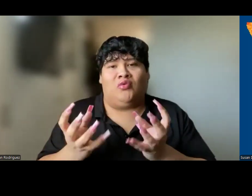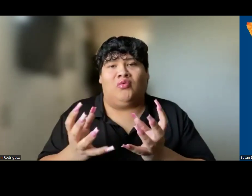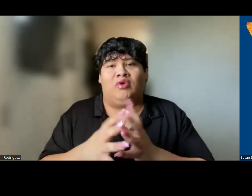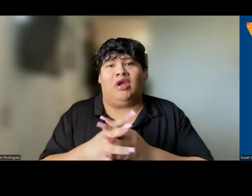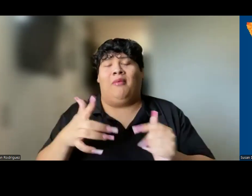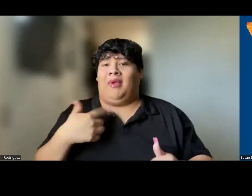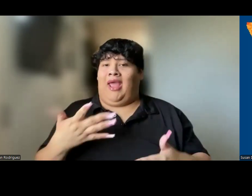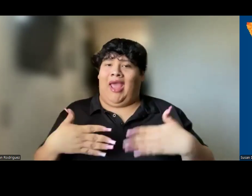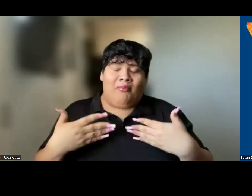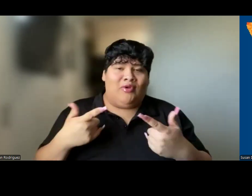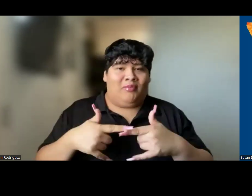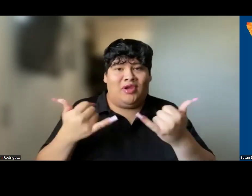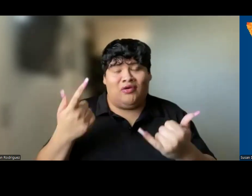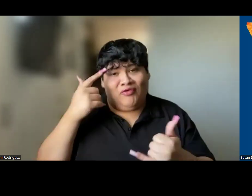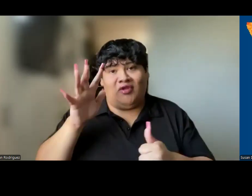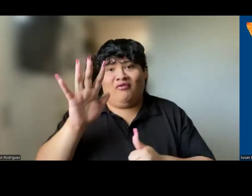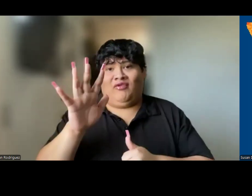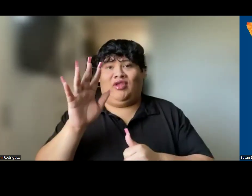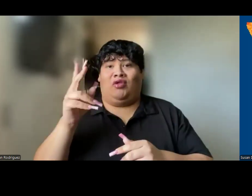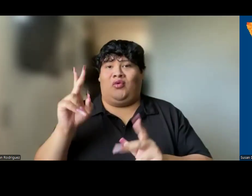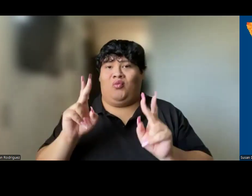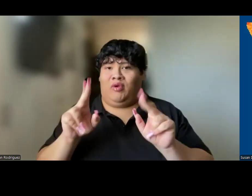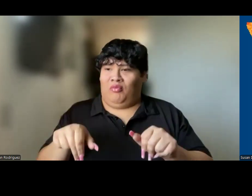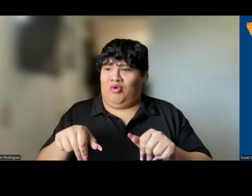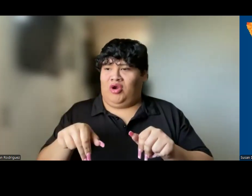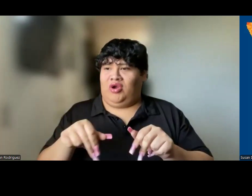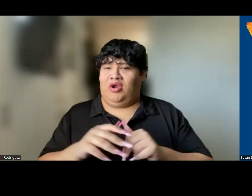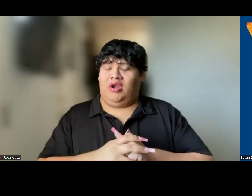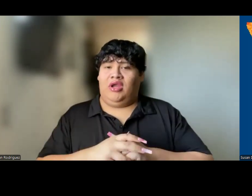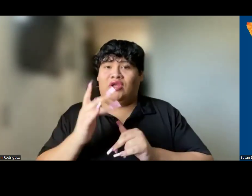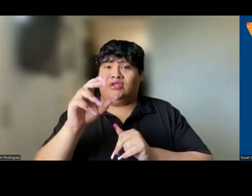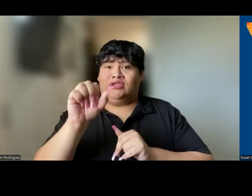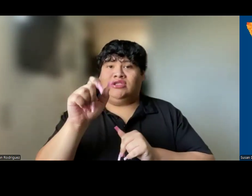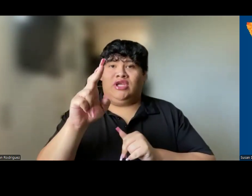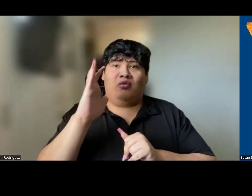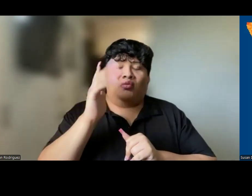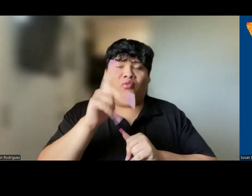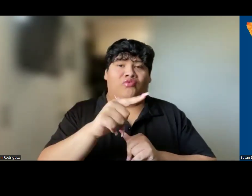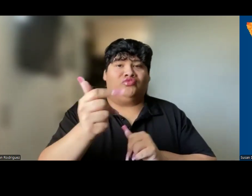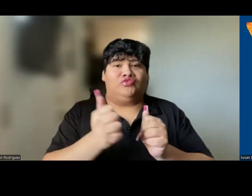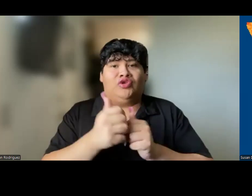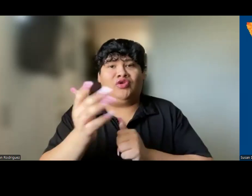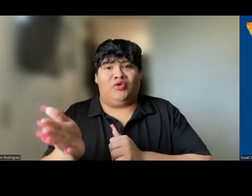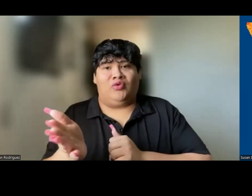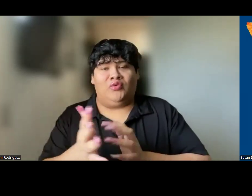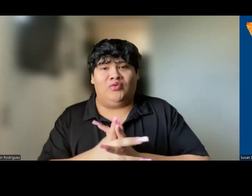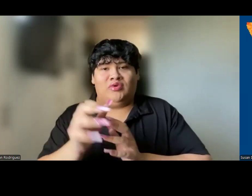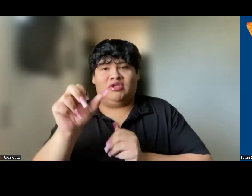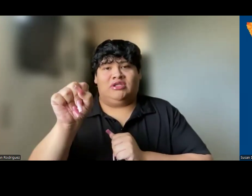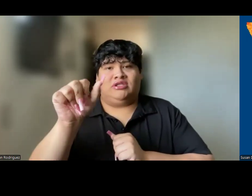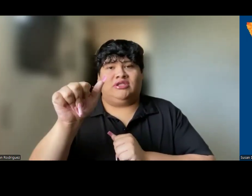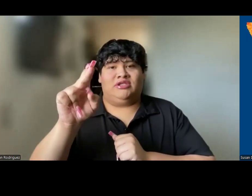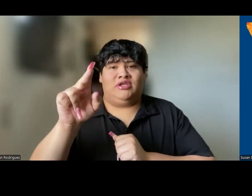glad to be here today for the 5th annual report. And Sarah, I'm going to turn it over to you, Sarah Steenhausen,